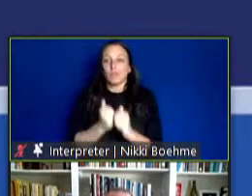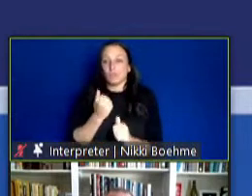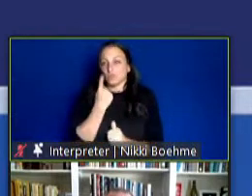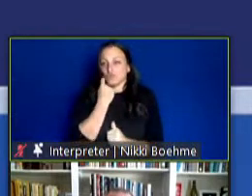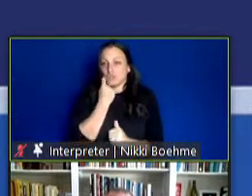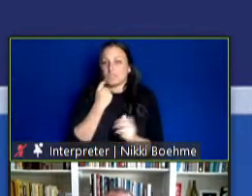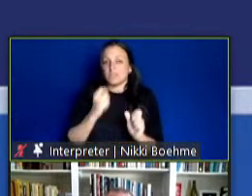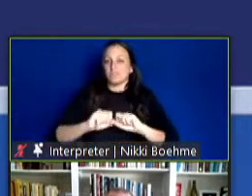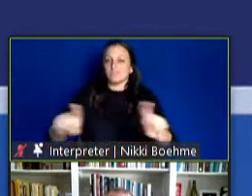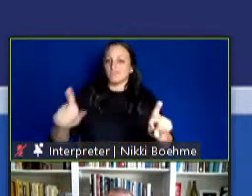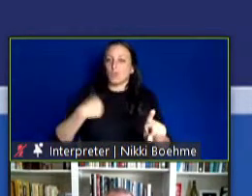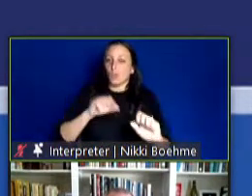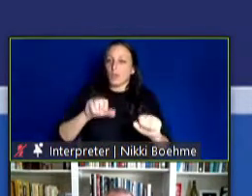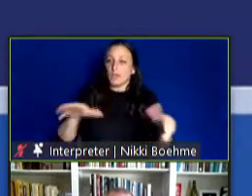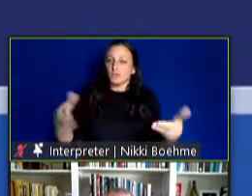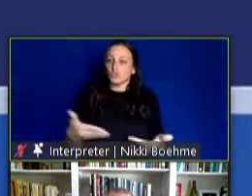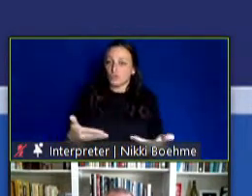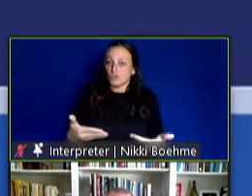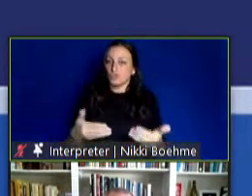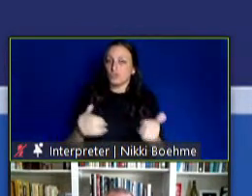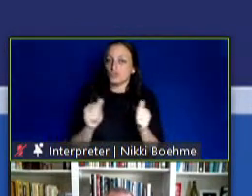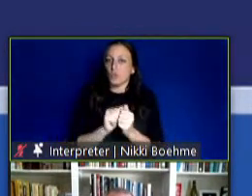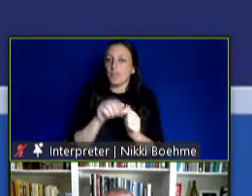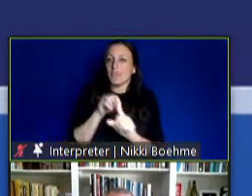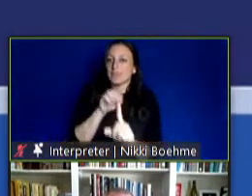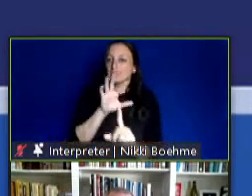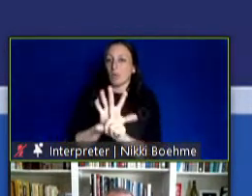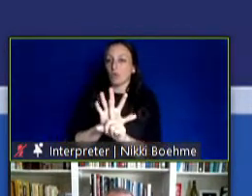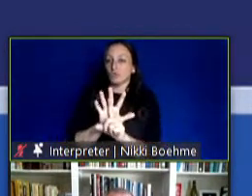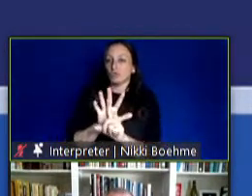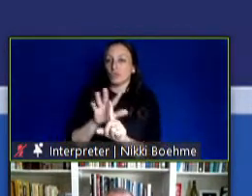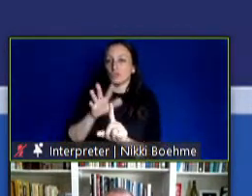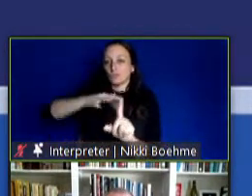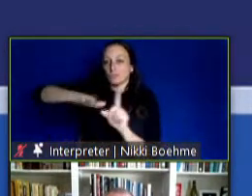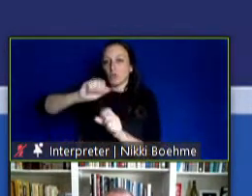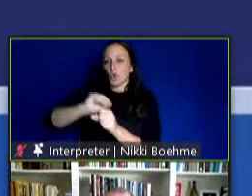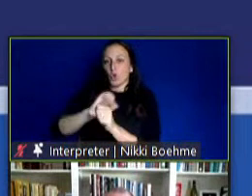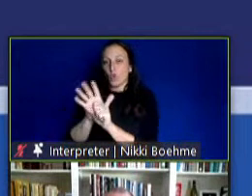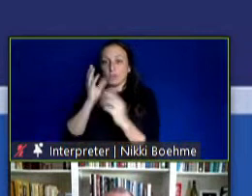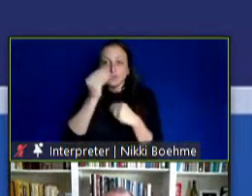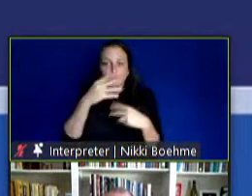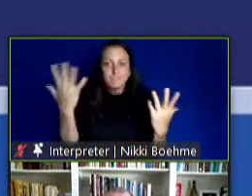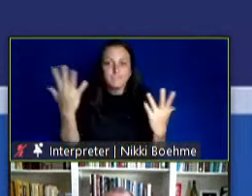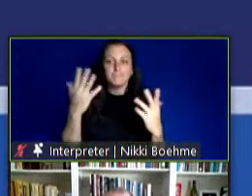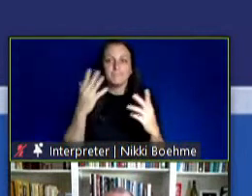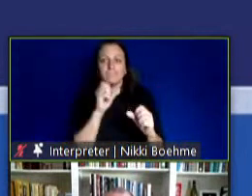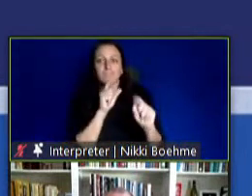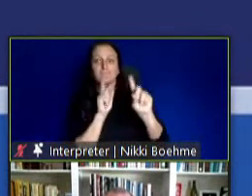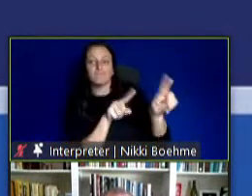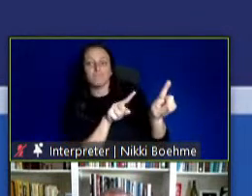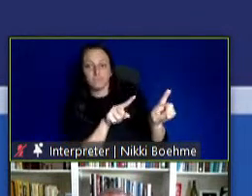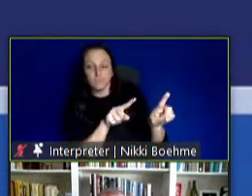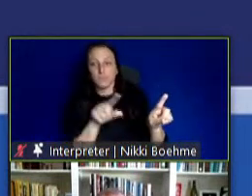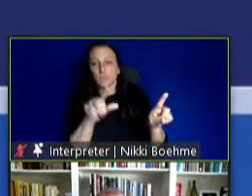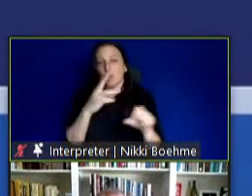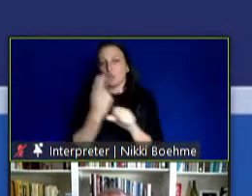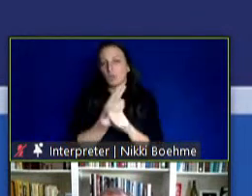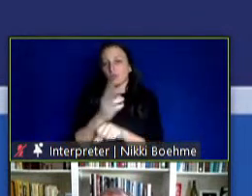to introduce into the exposure notification apps that are in use within across the